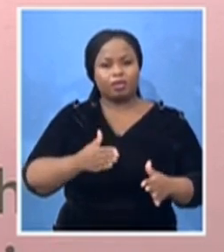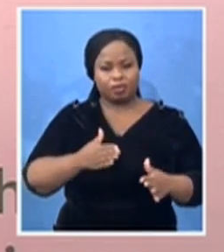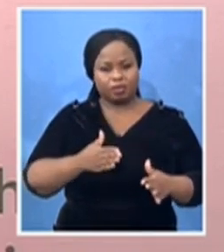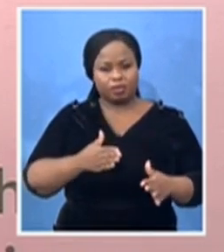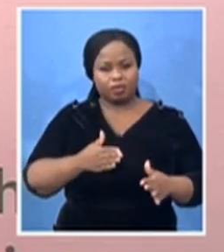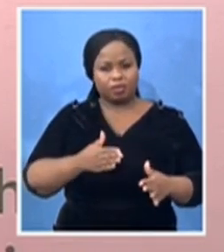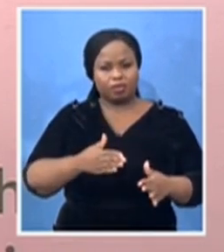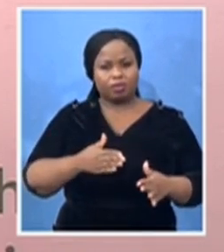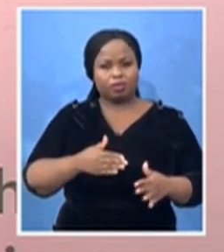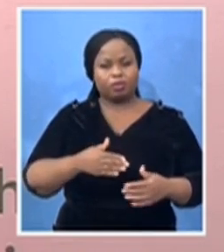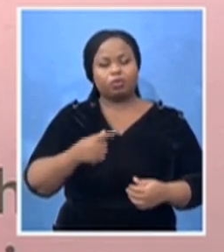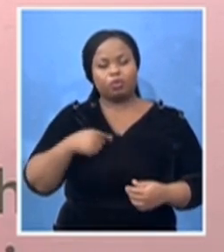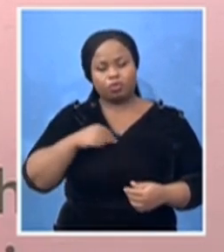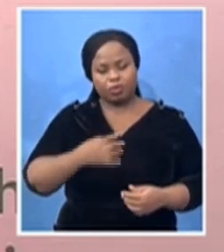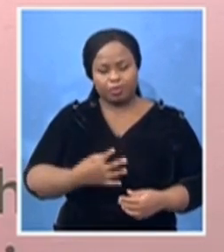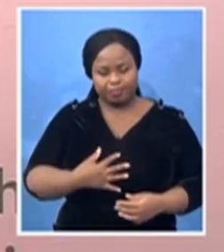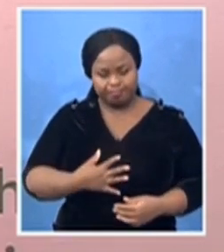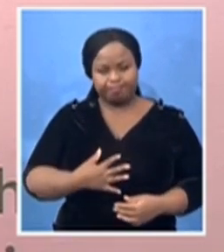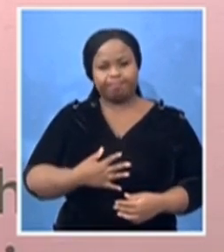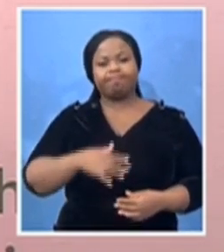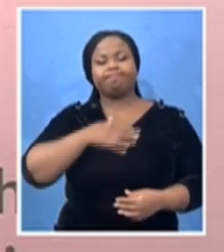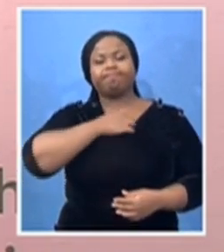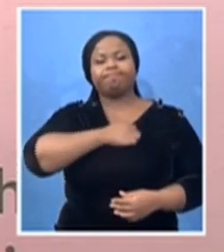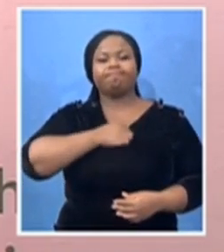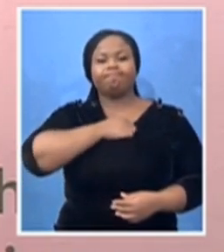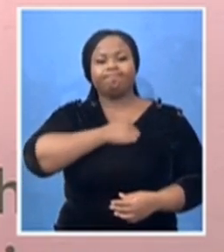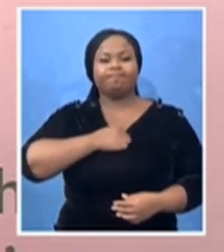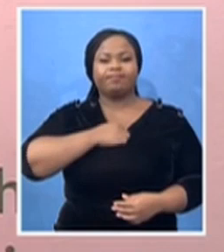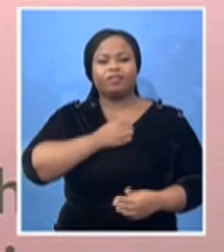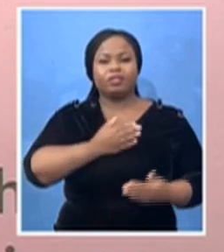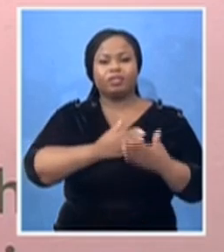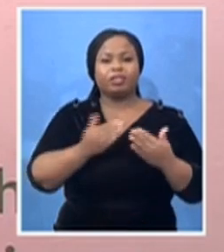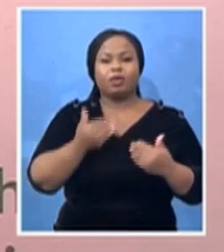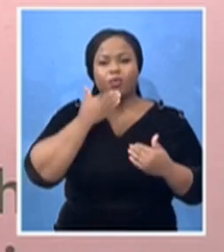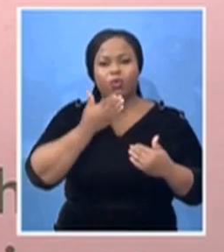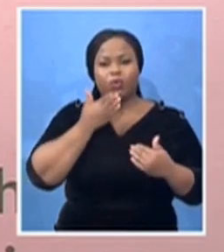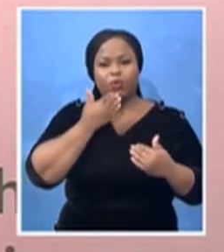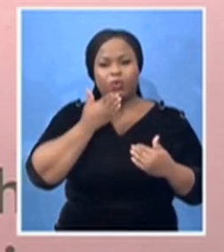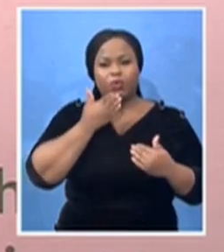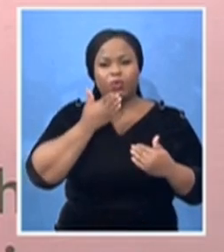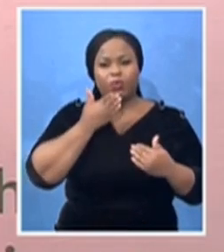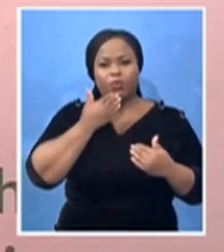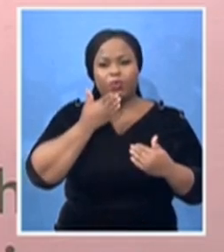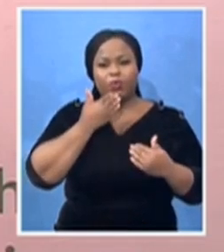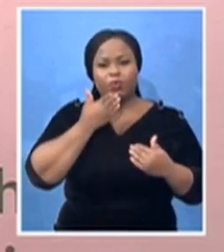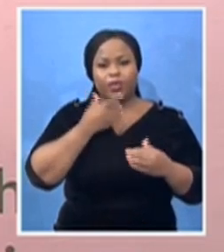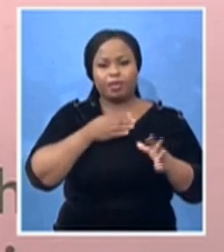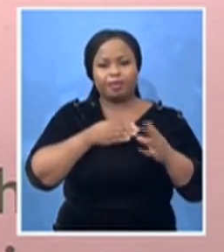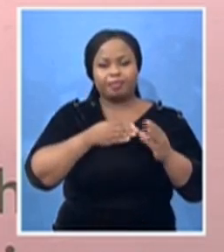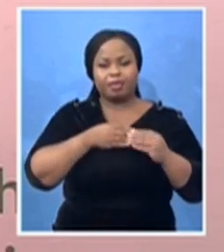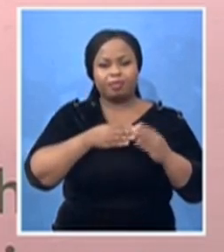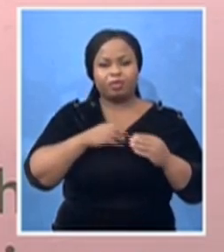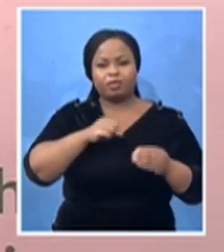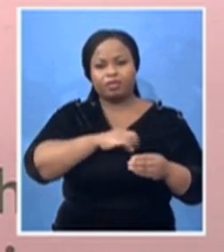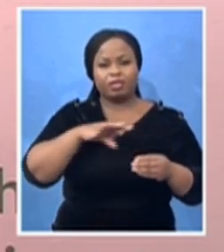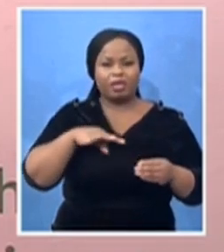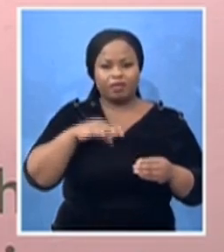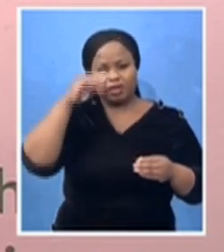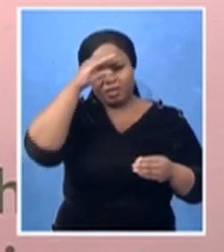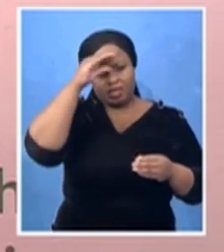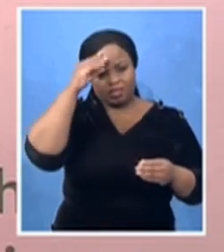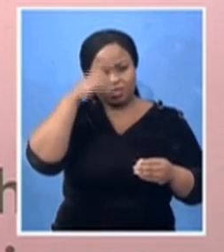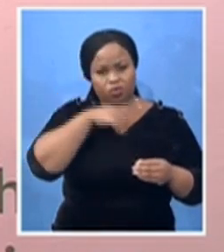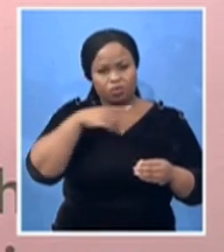condolences to those of those members of staff who have lost, the members